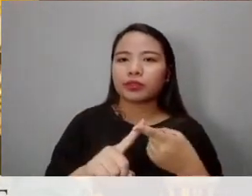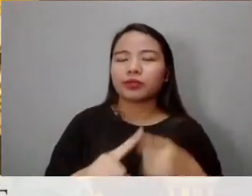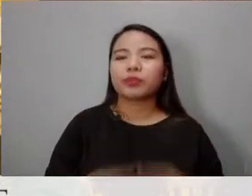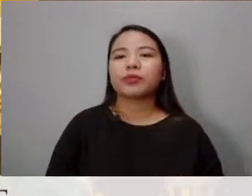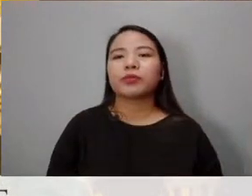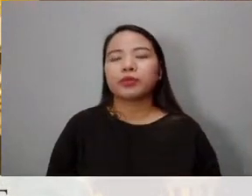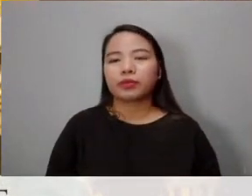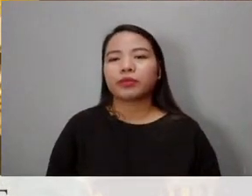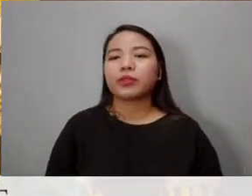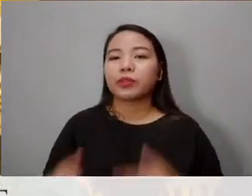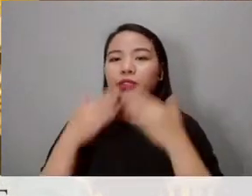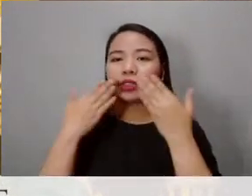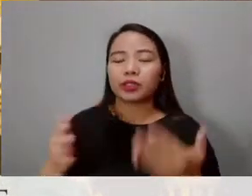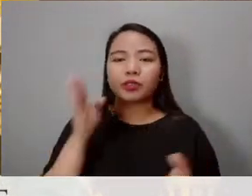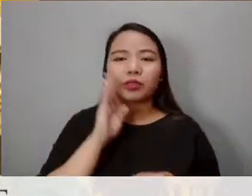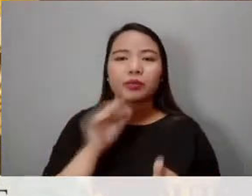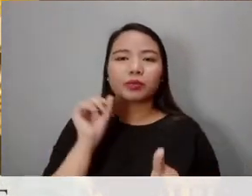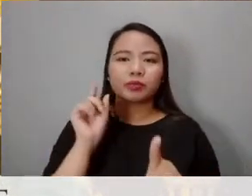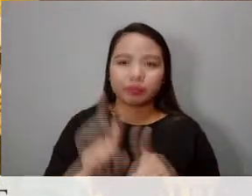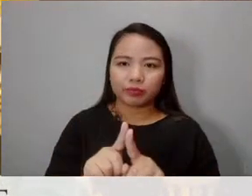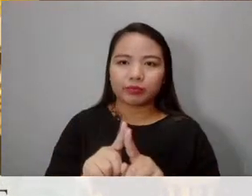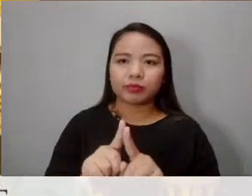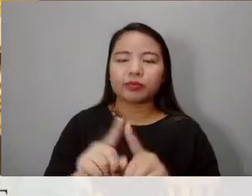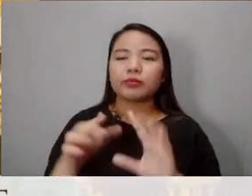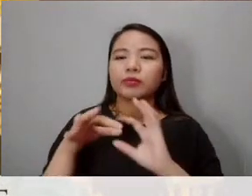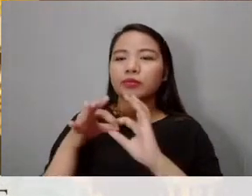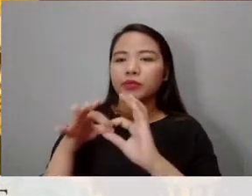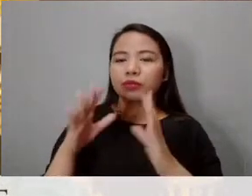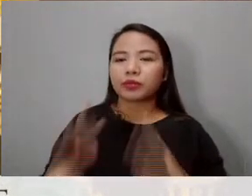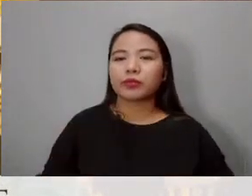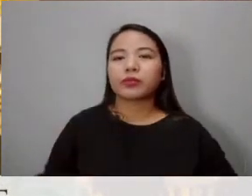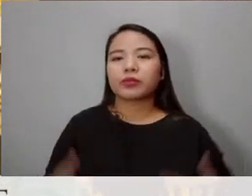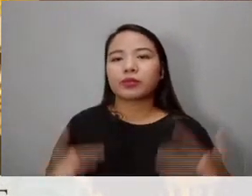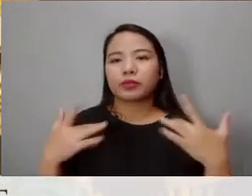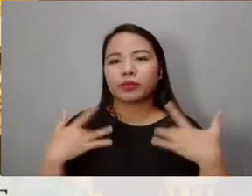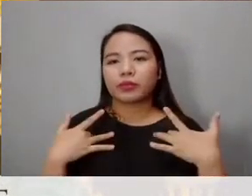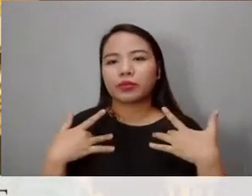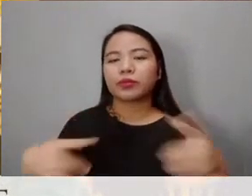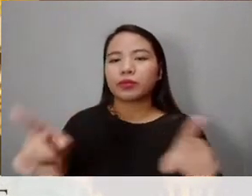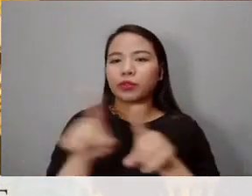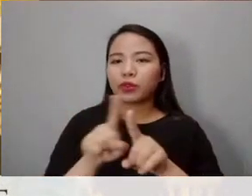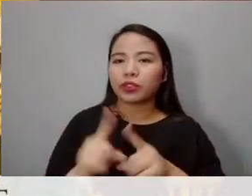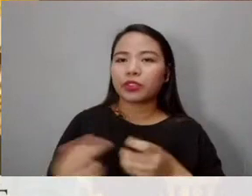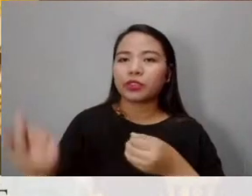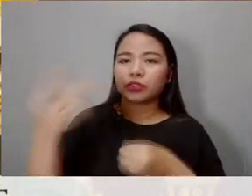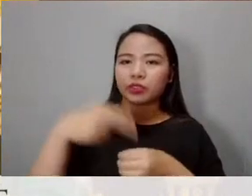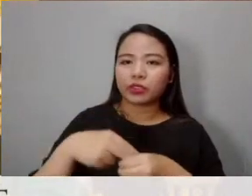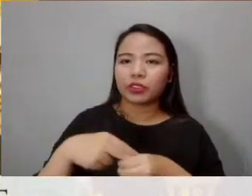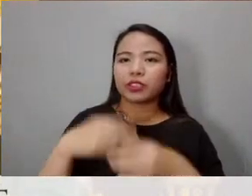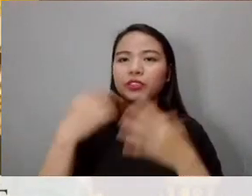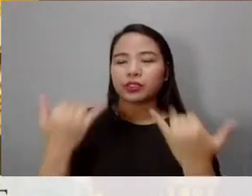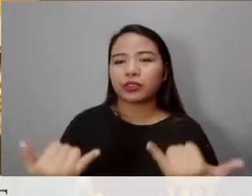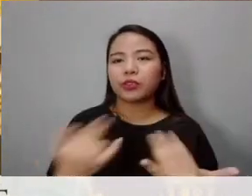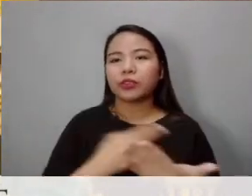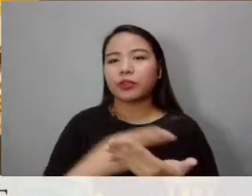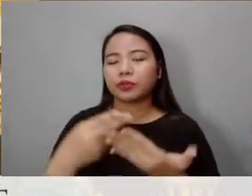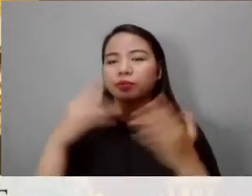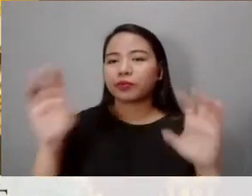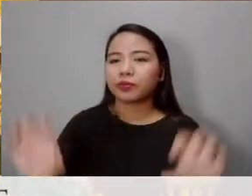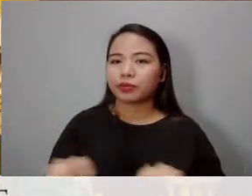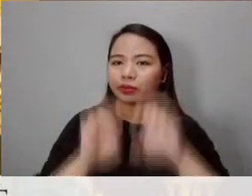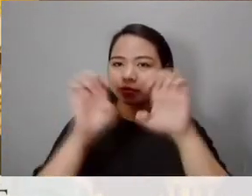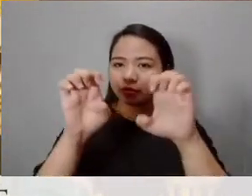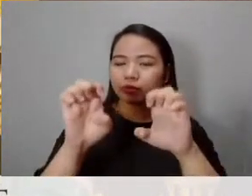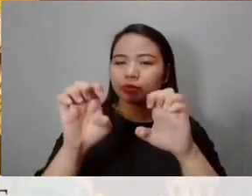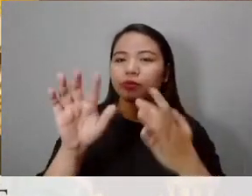sisters in the consecrated life also joining us in this Holy Eucharist. Special thanks to our